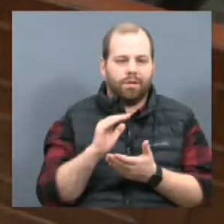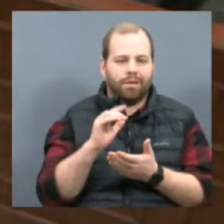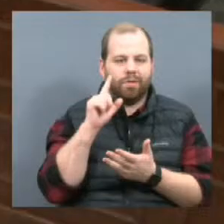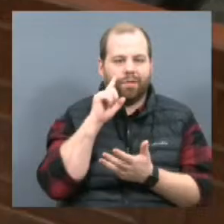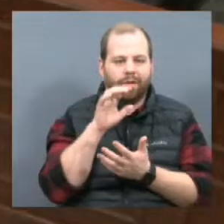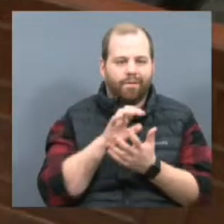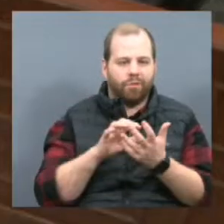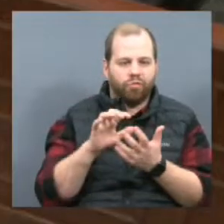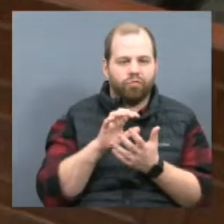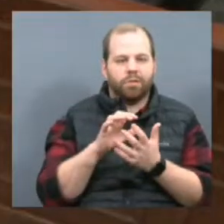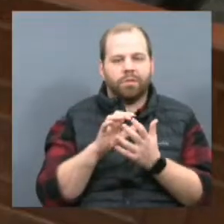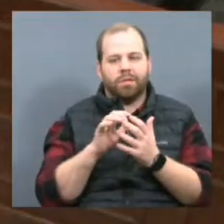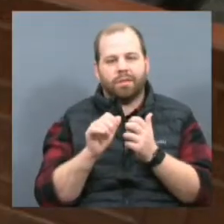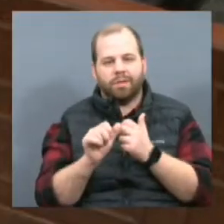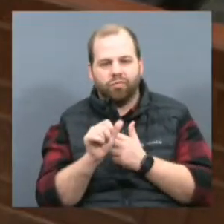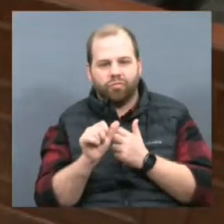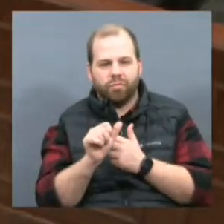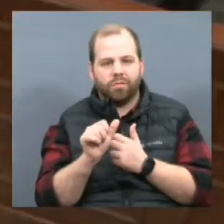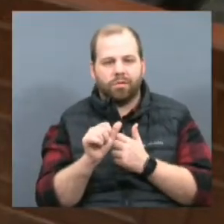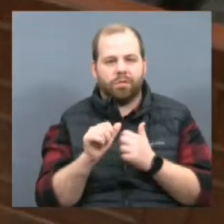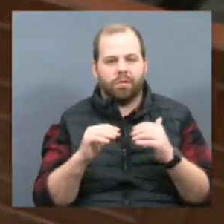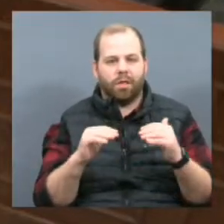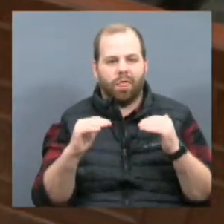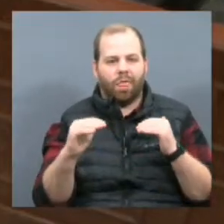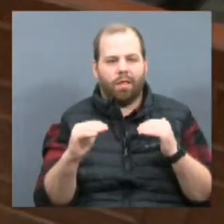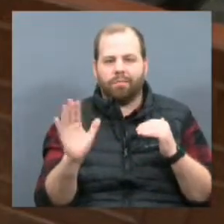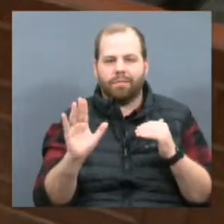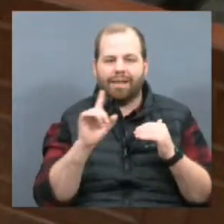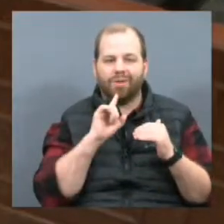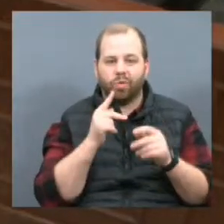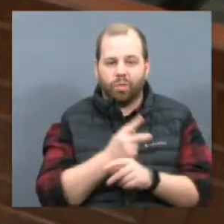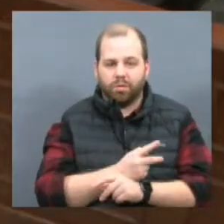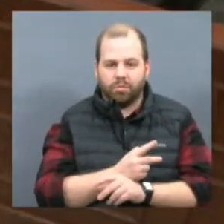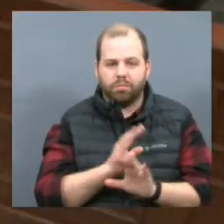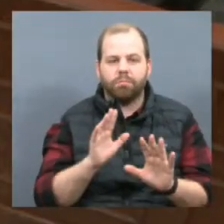confusion and traffic hazard than it does offsetting a driveway. Thank you.